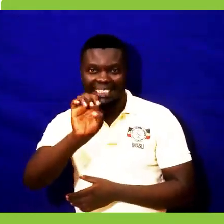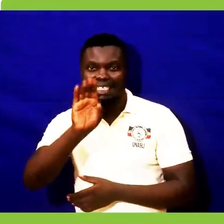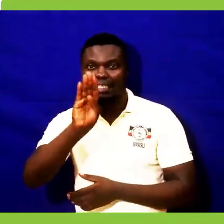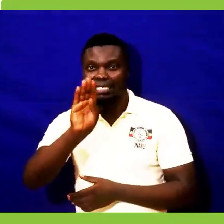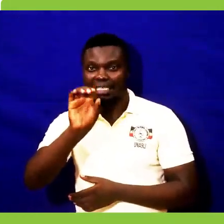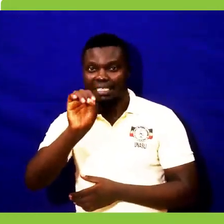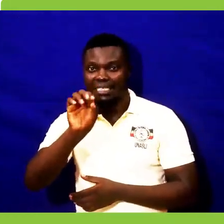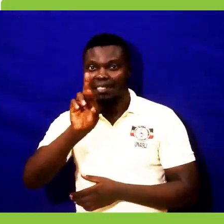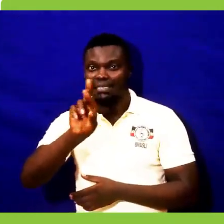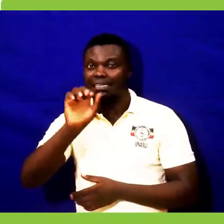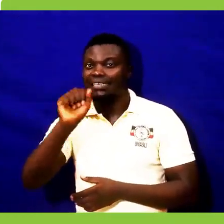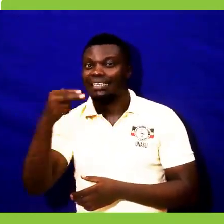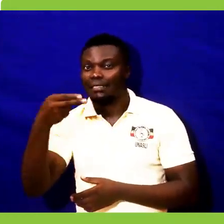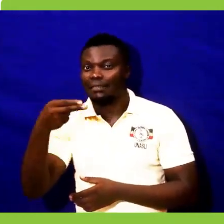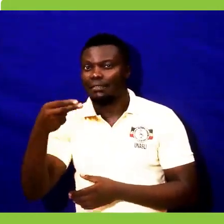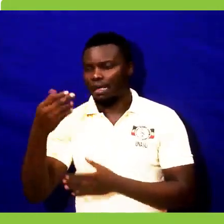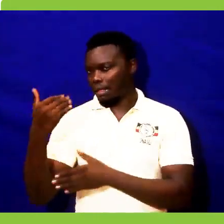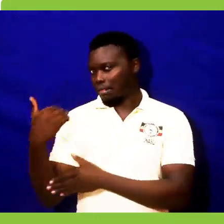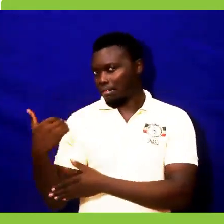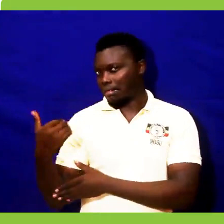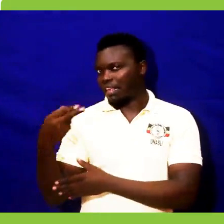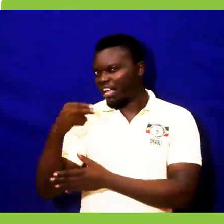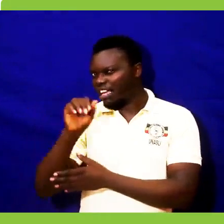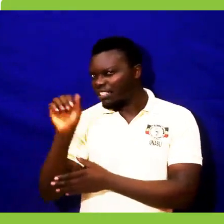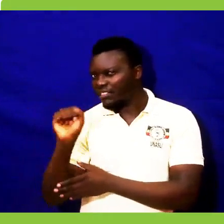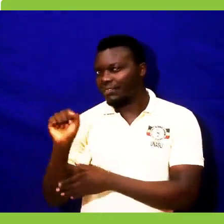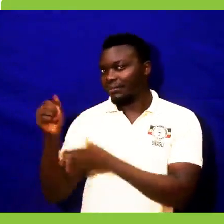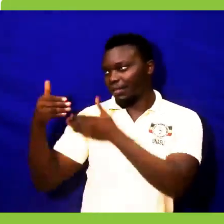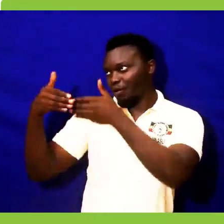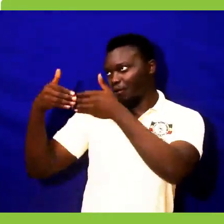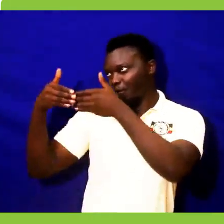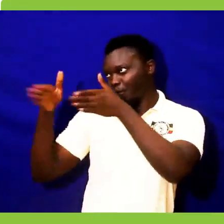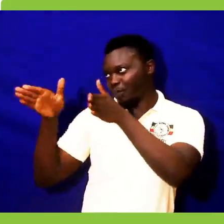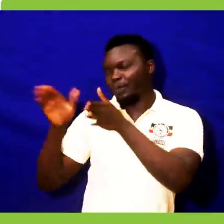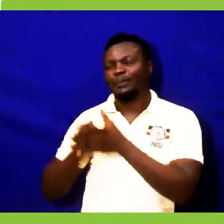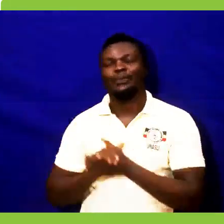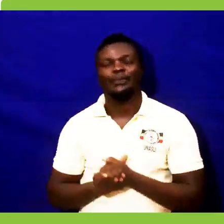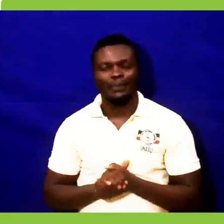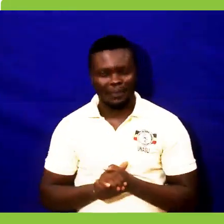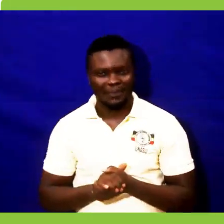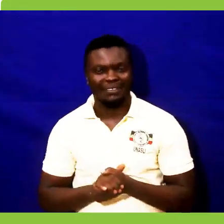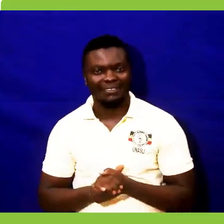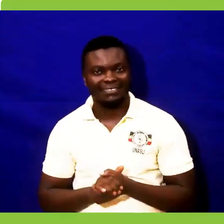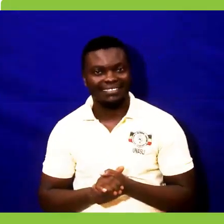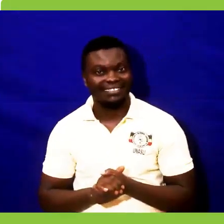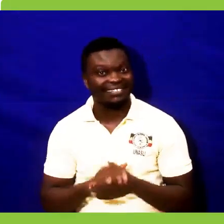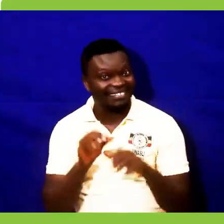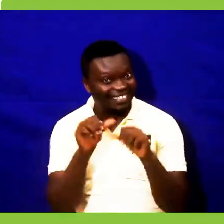Deborah has just opened the window.